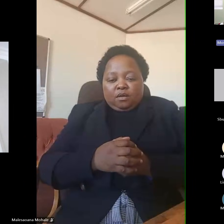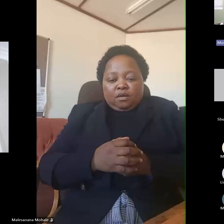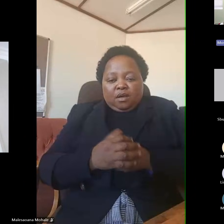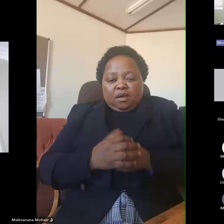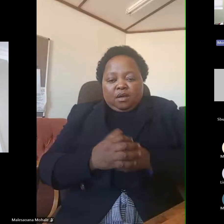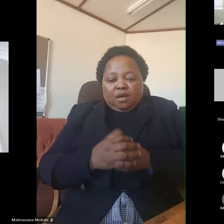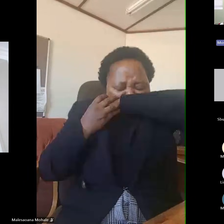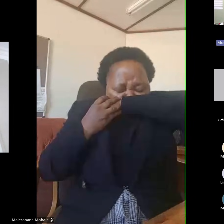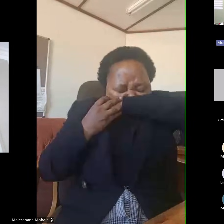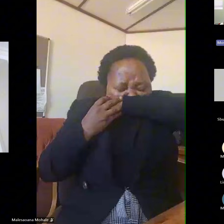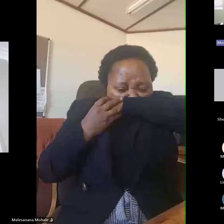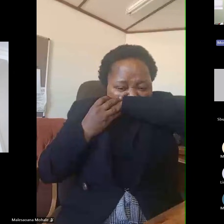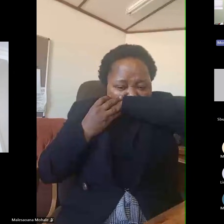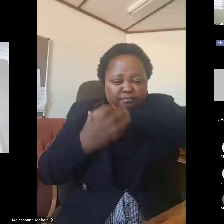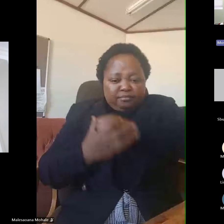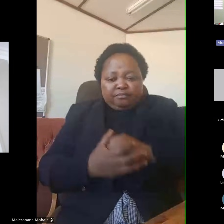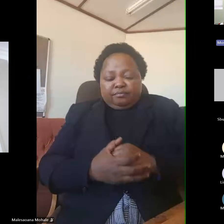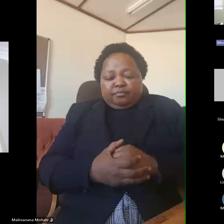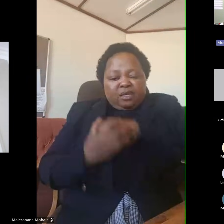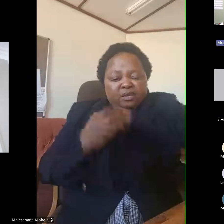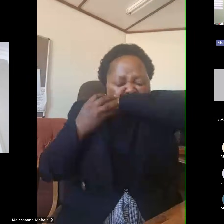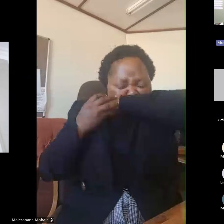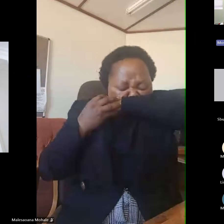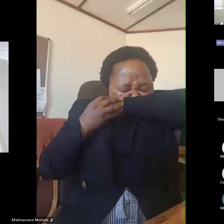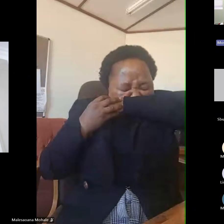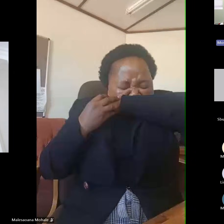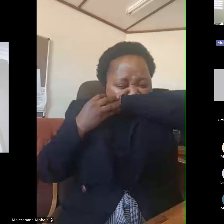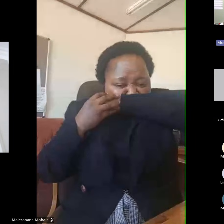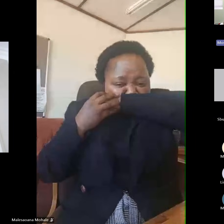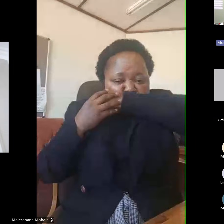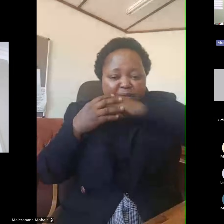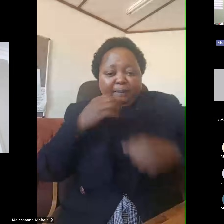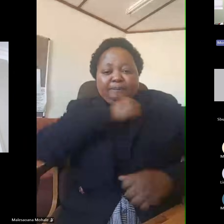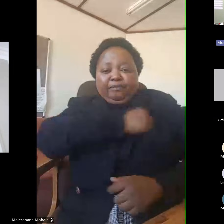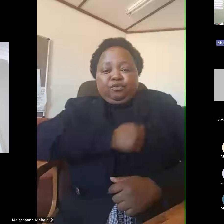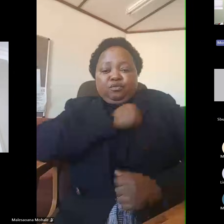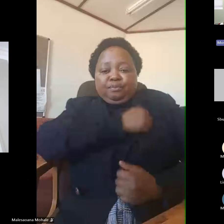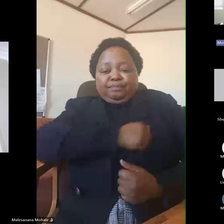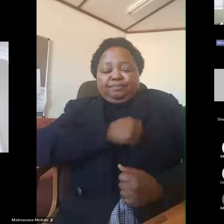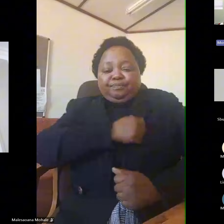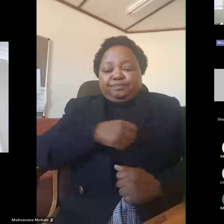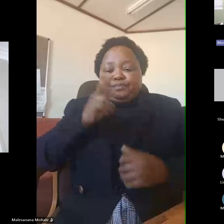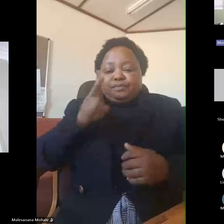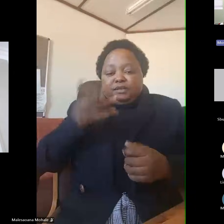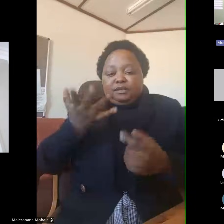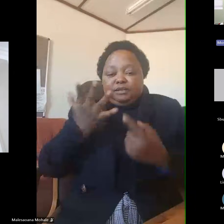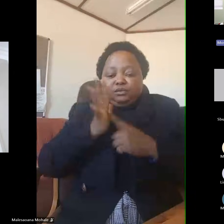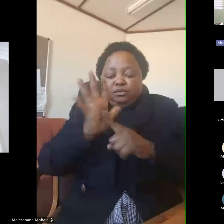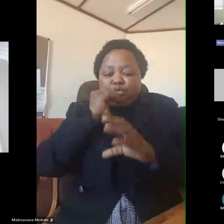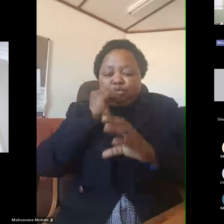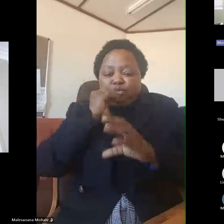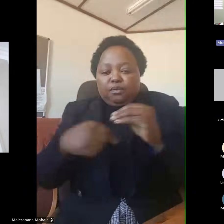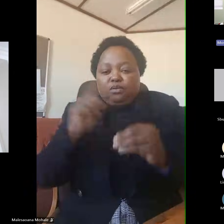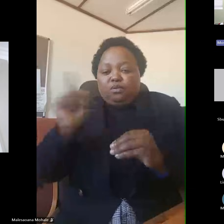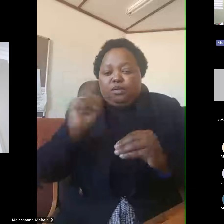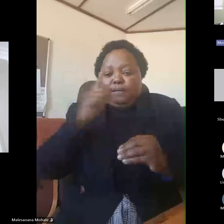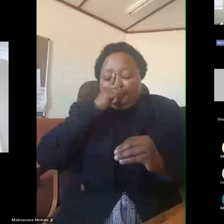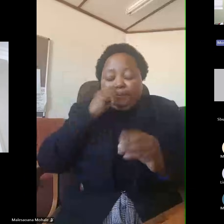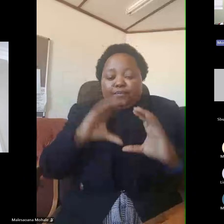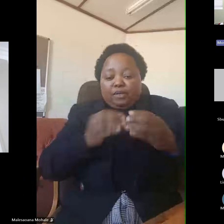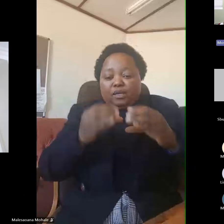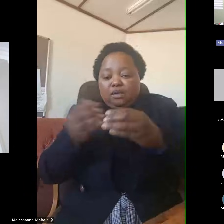package as a conduit or something that would glue our sectors in terms of their responses. So I